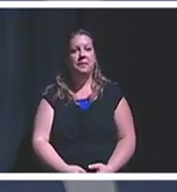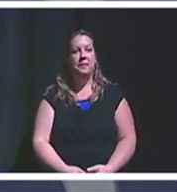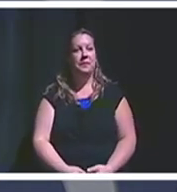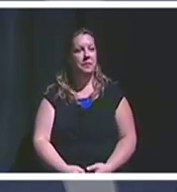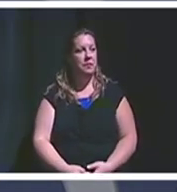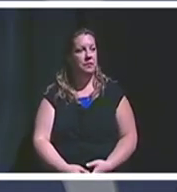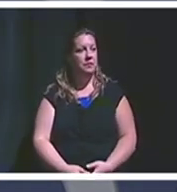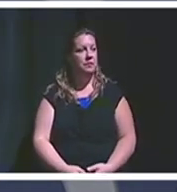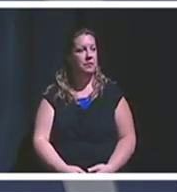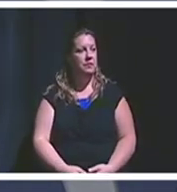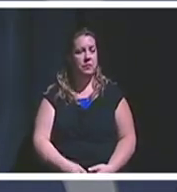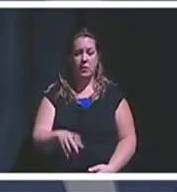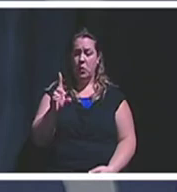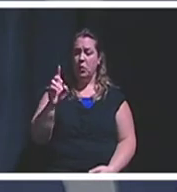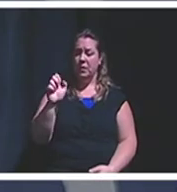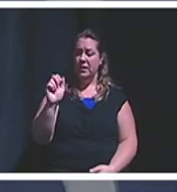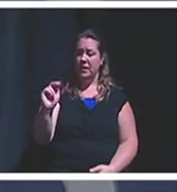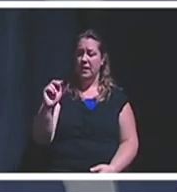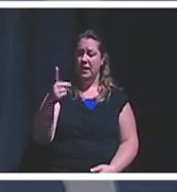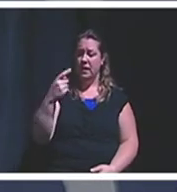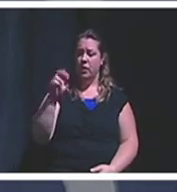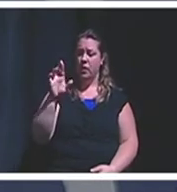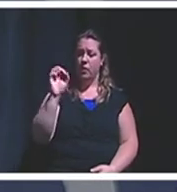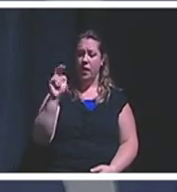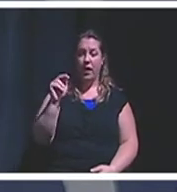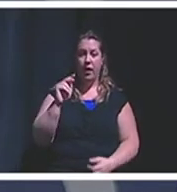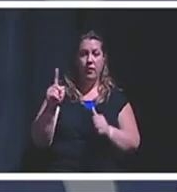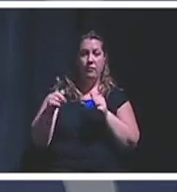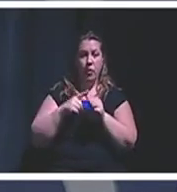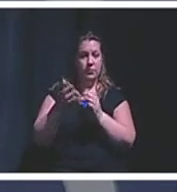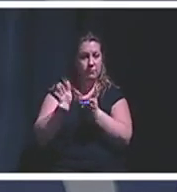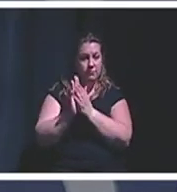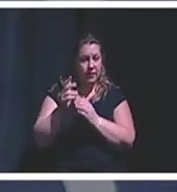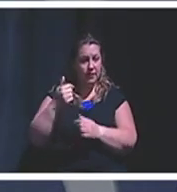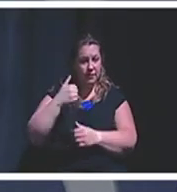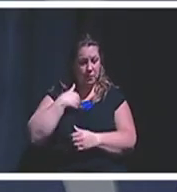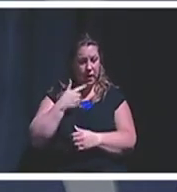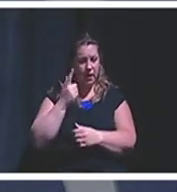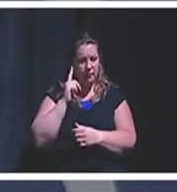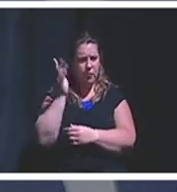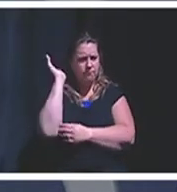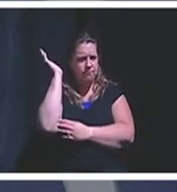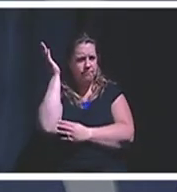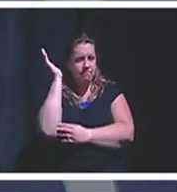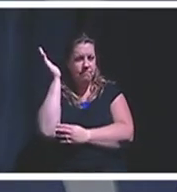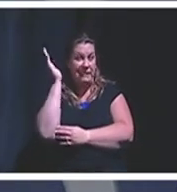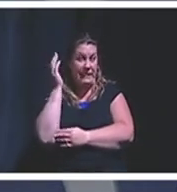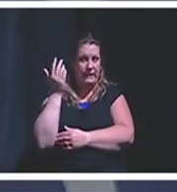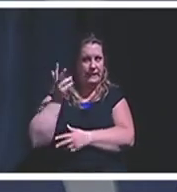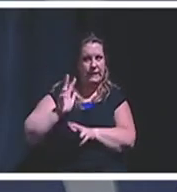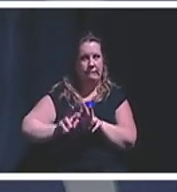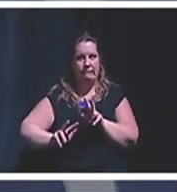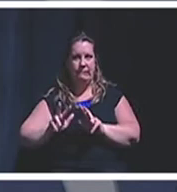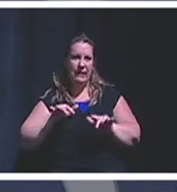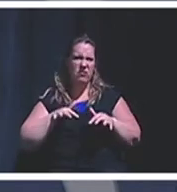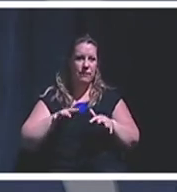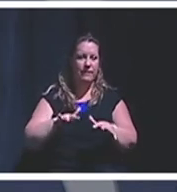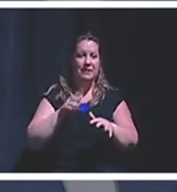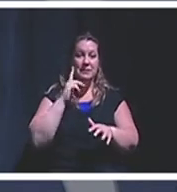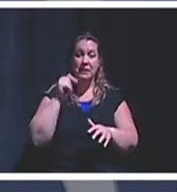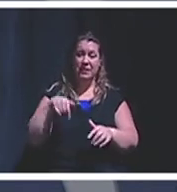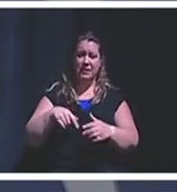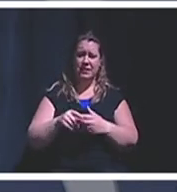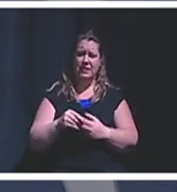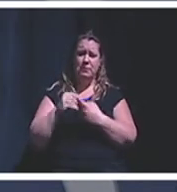When Dean Garan first asked me to give the commencement address, I was a little apprehensive because this is such a special